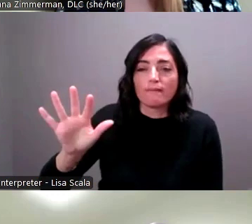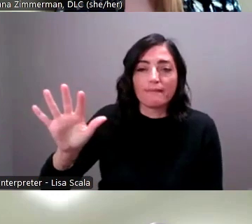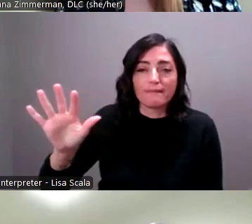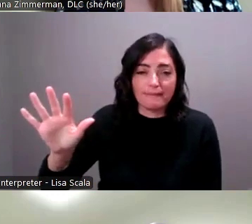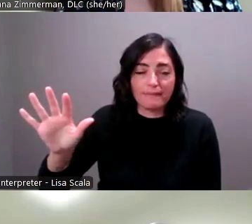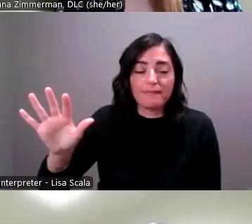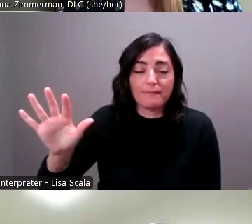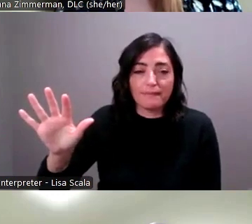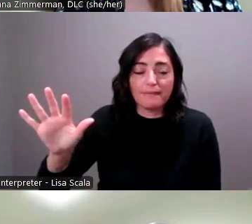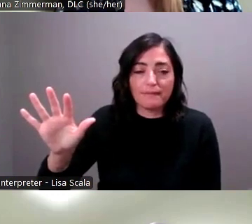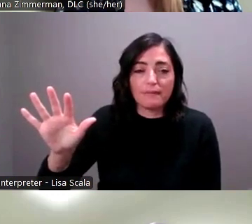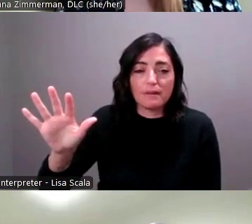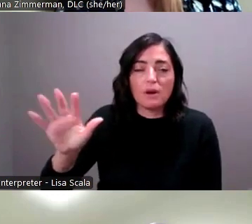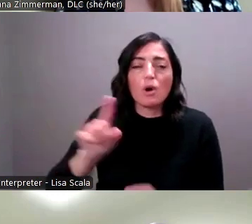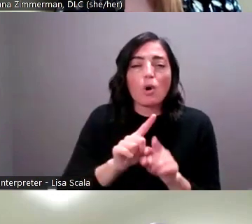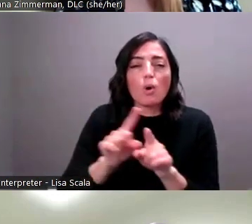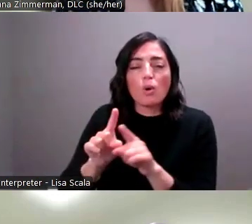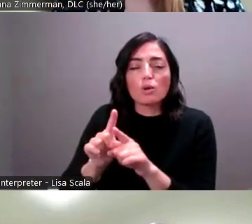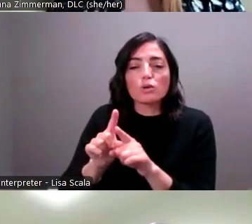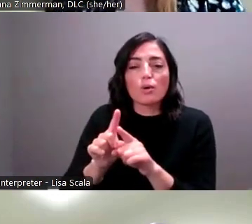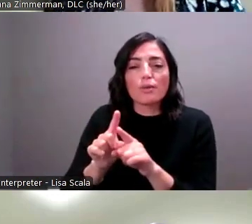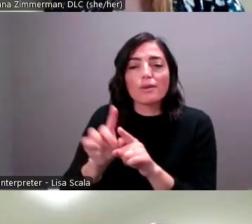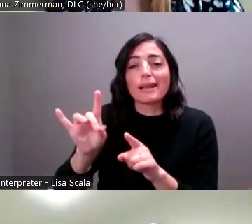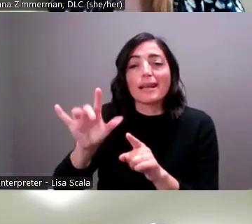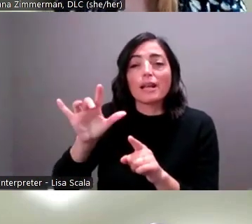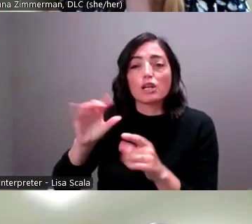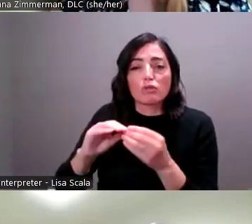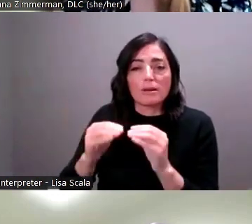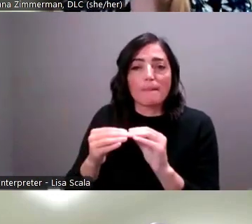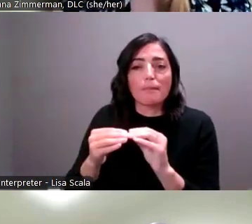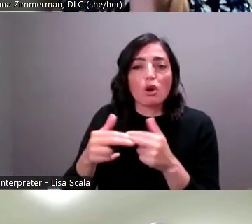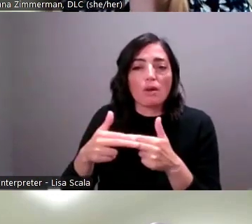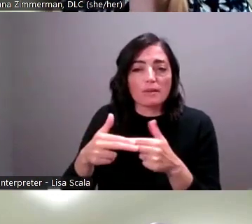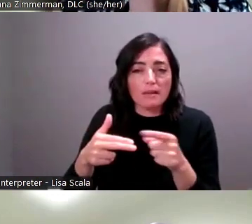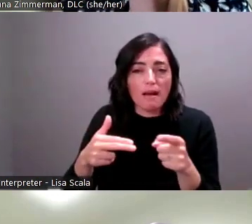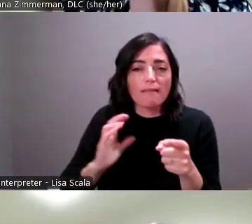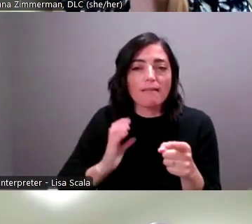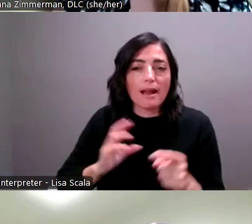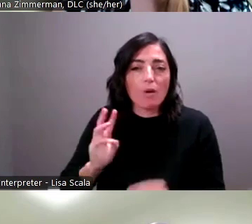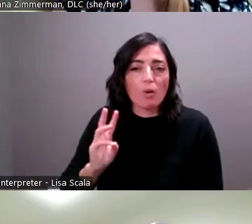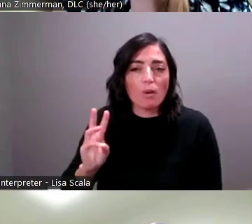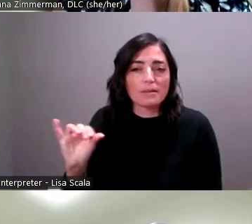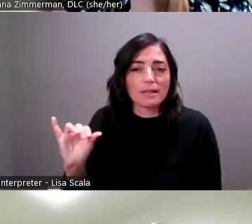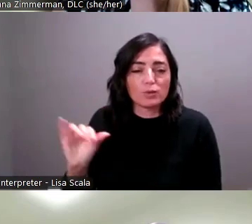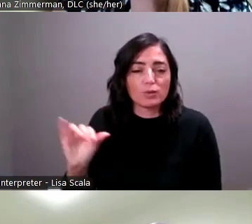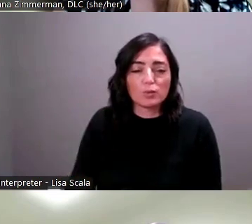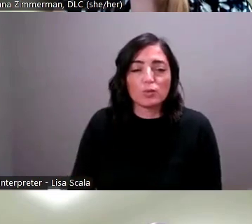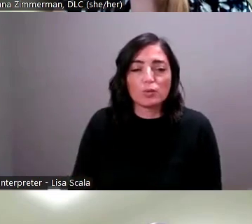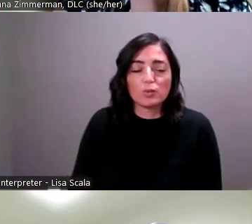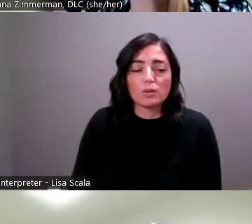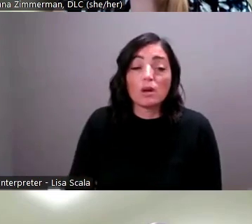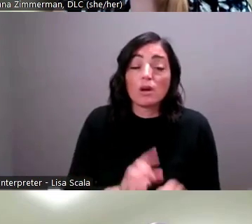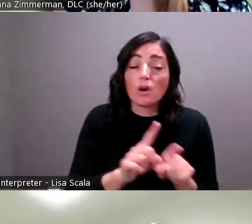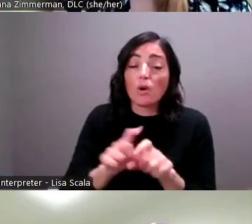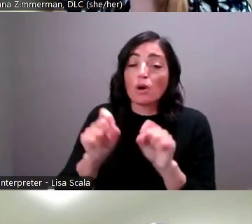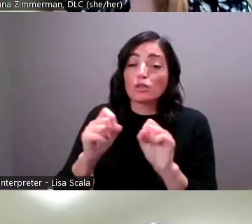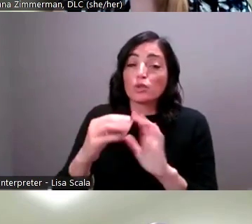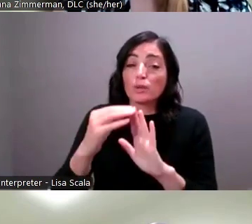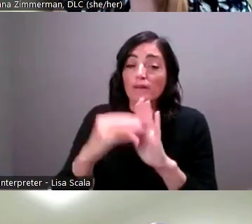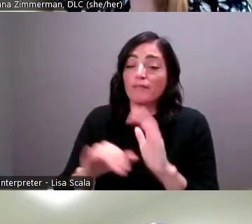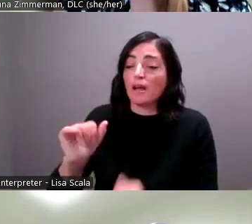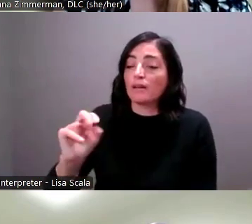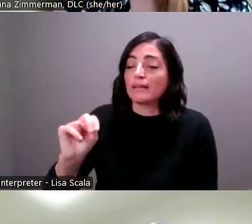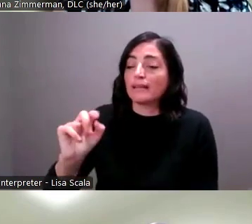617-723-8455. There's also an 800 number on the slide and on our website. And you can also fill out an intake